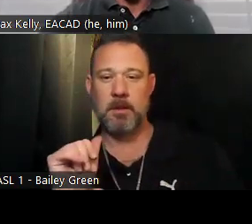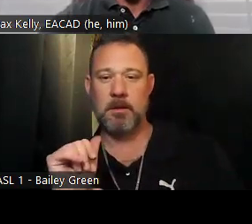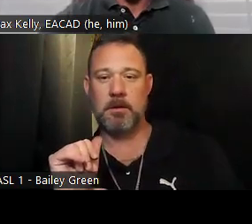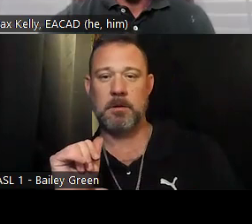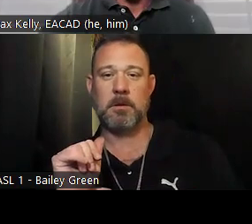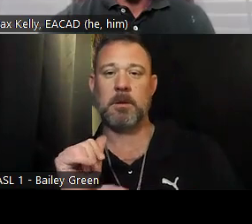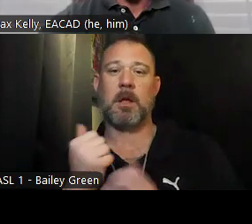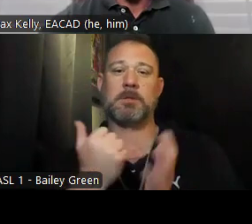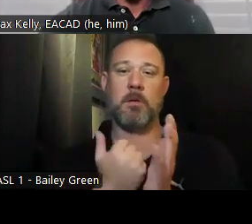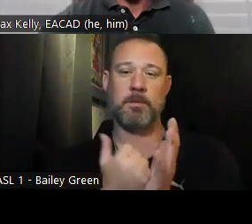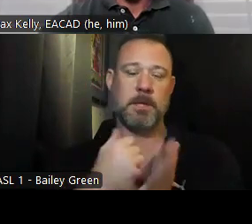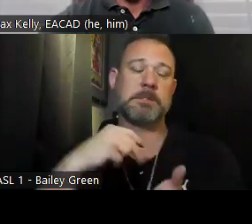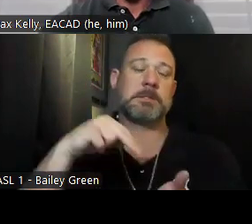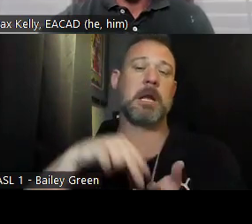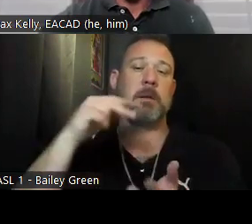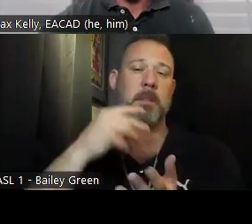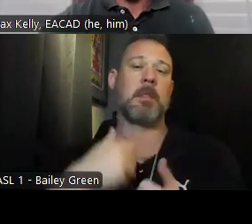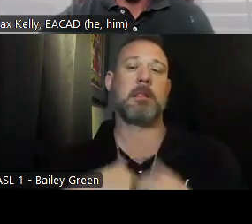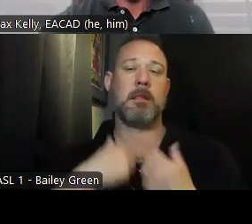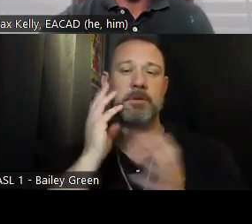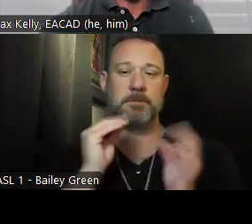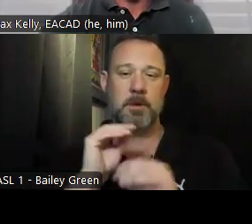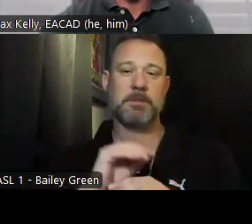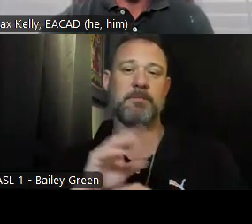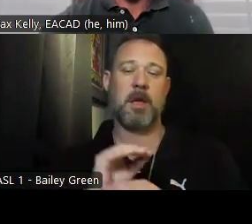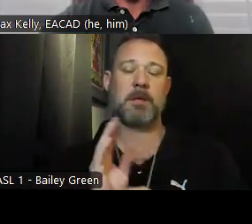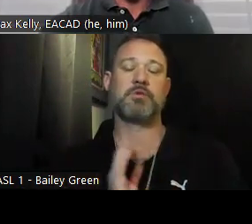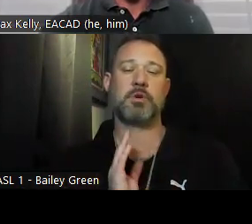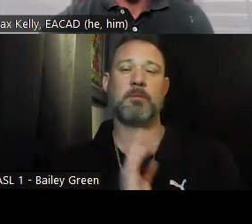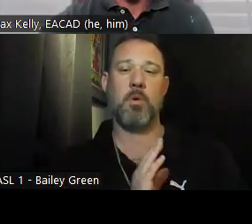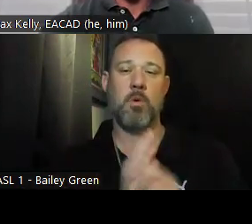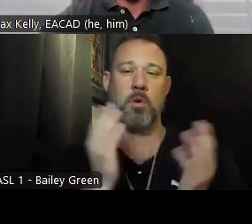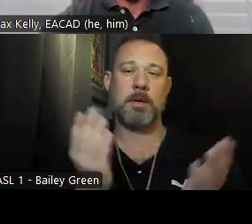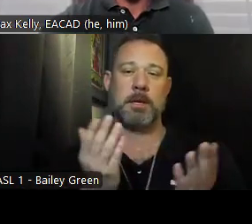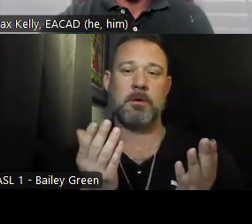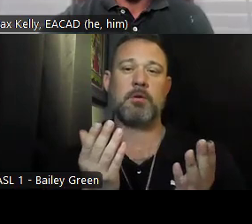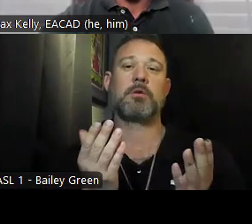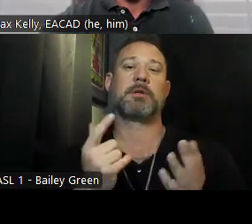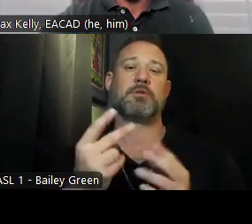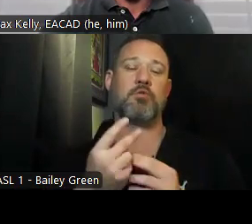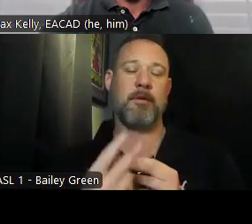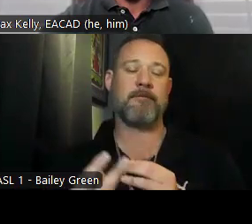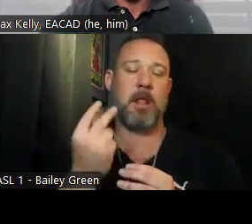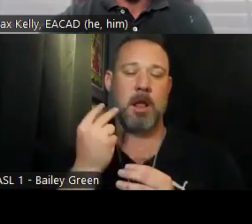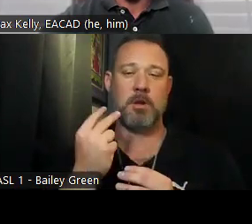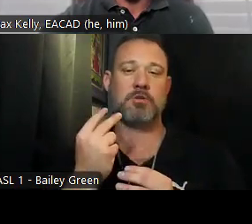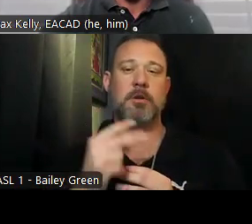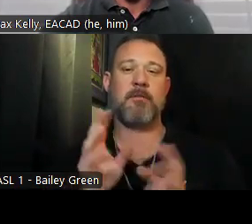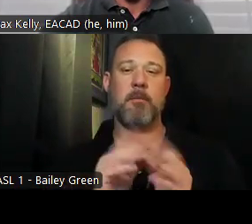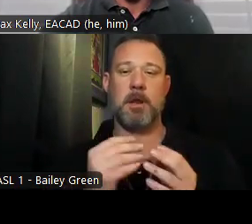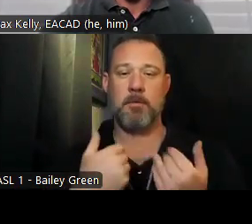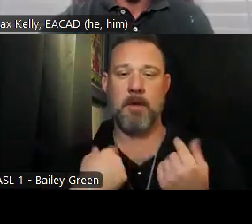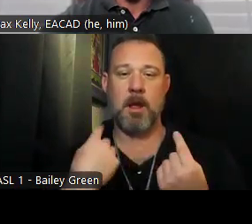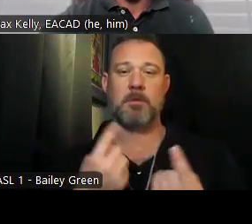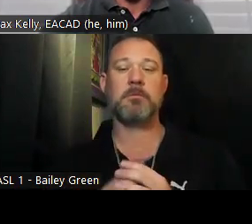stand up the Lived Experience Advisory Board and is here to present his reflections from the meetings that we've had to